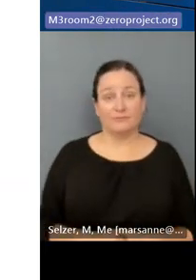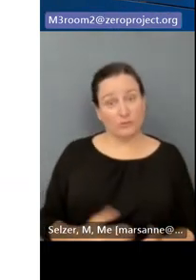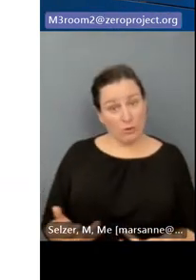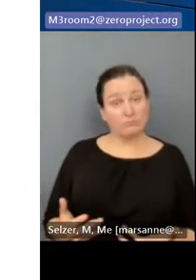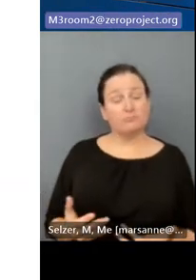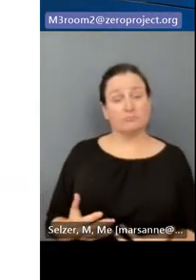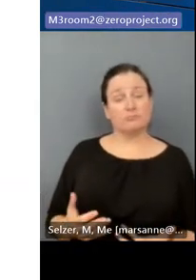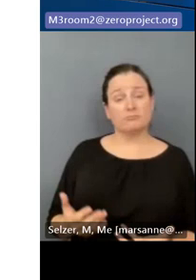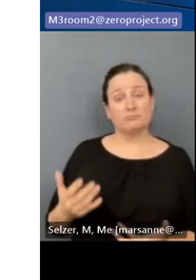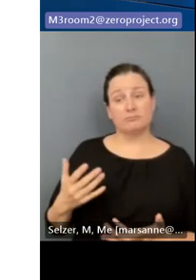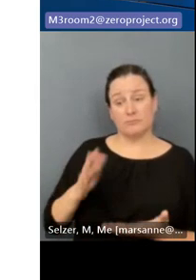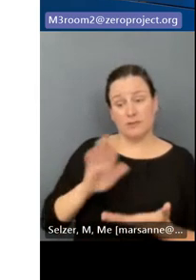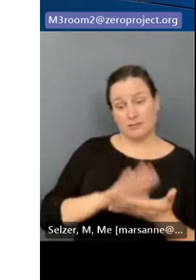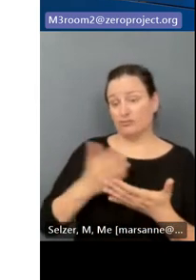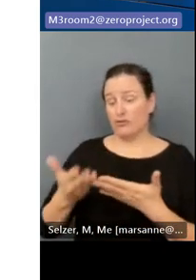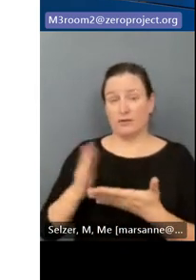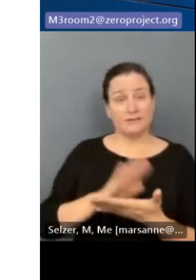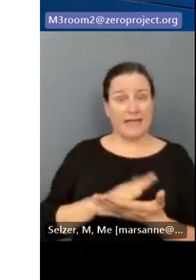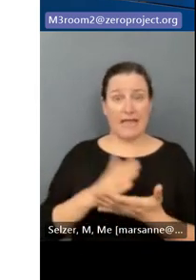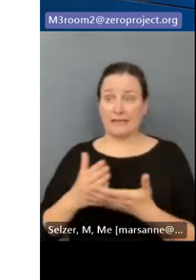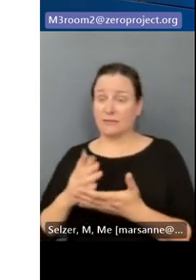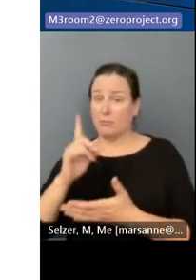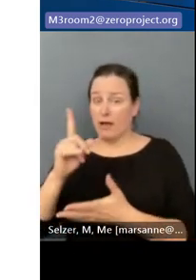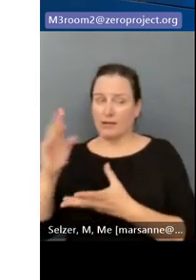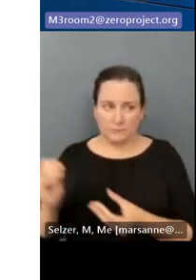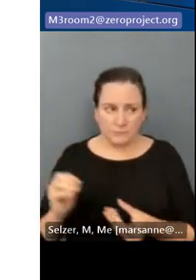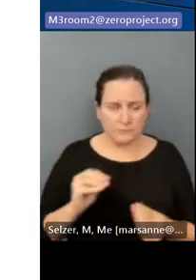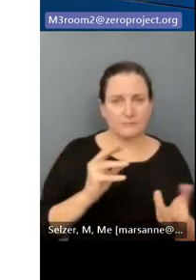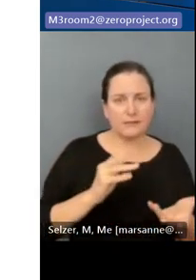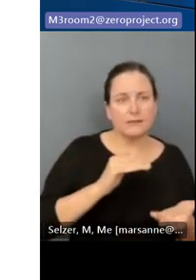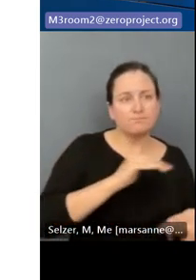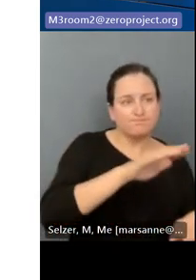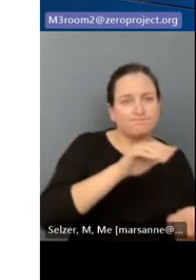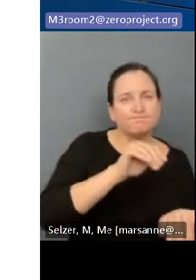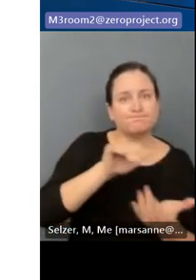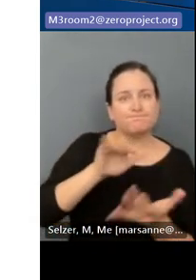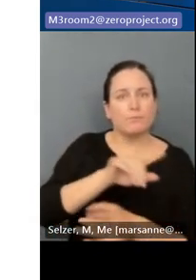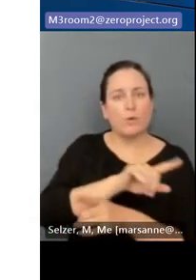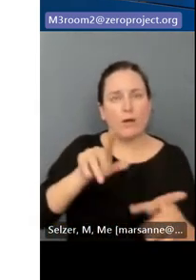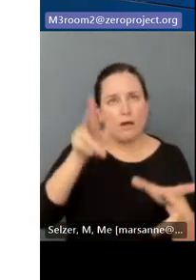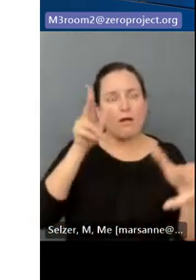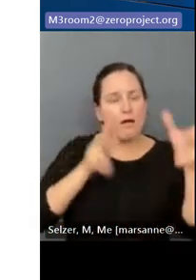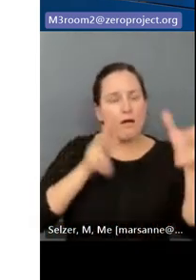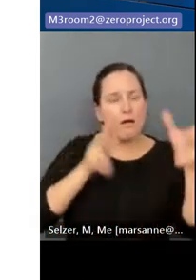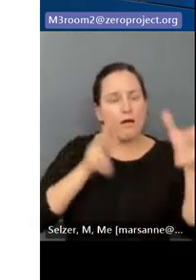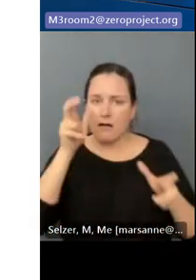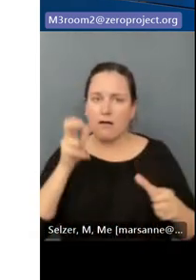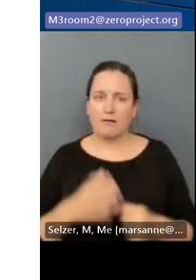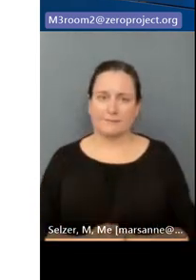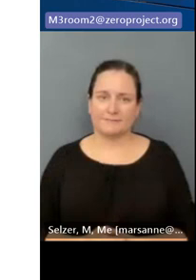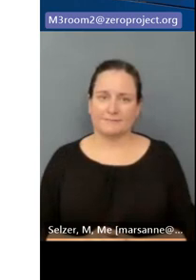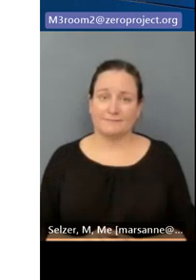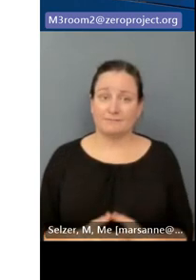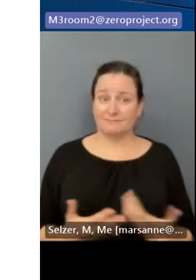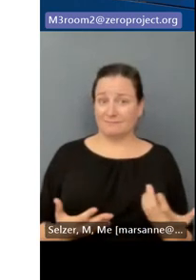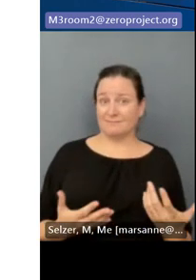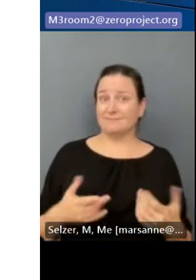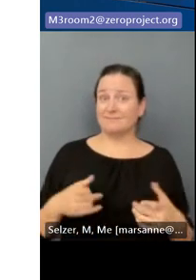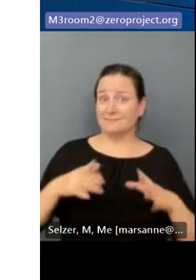This project is trying to create an ecosystem of STEM accessibility around us,